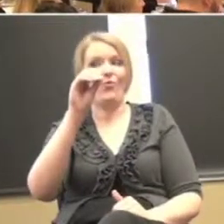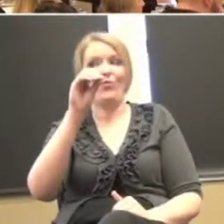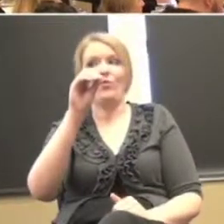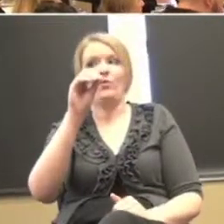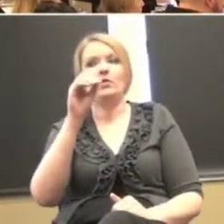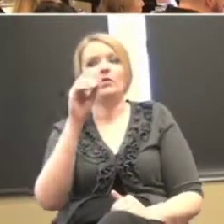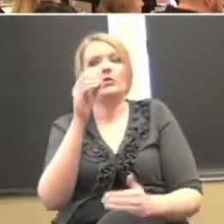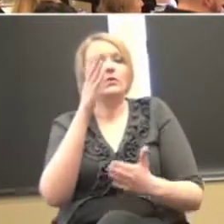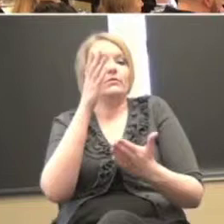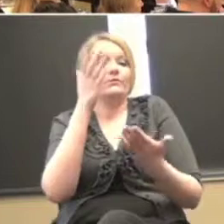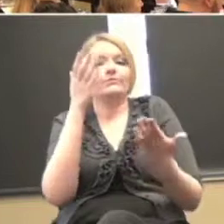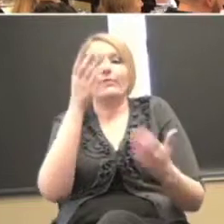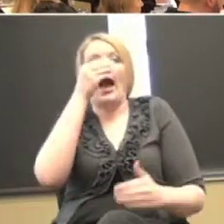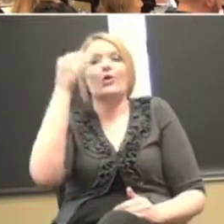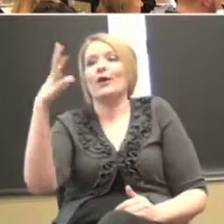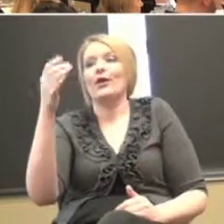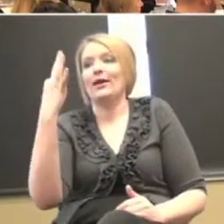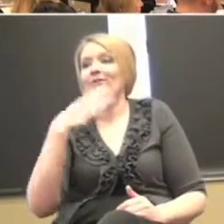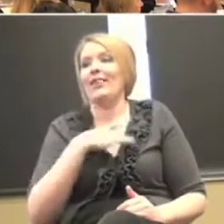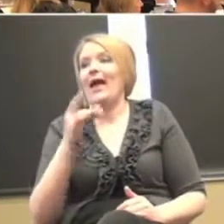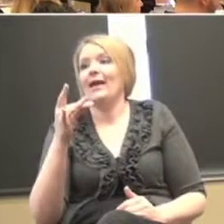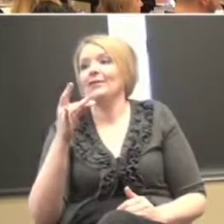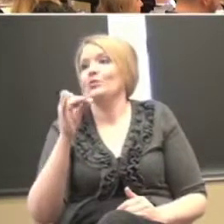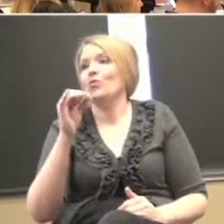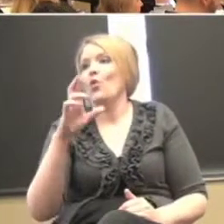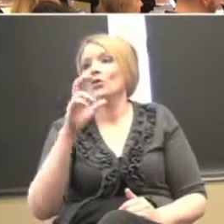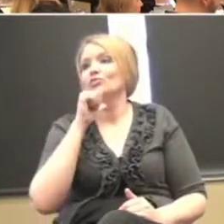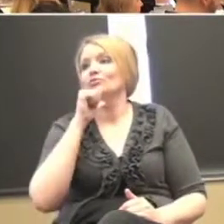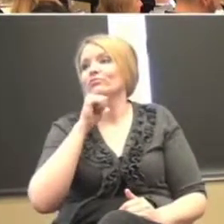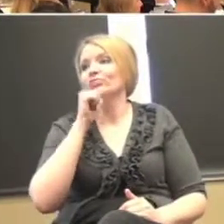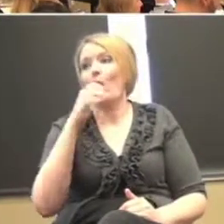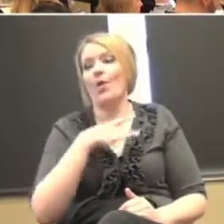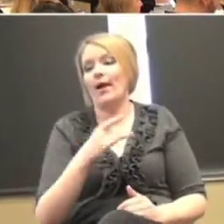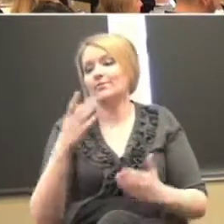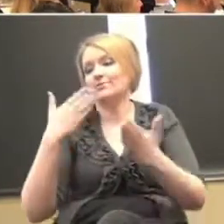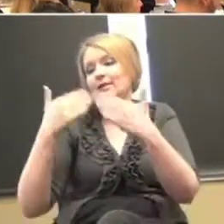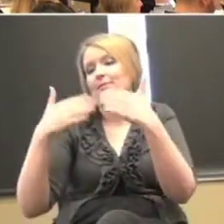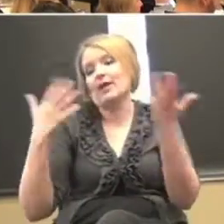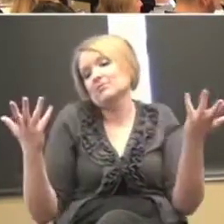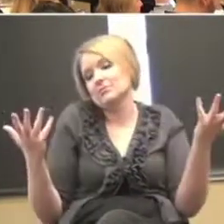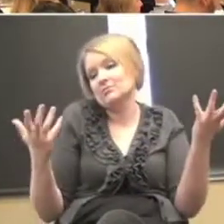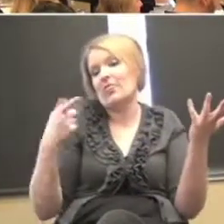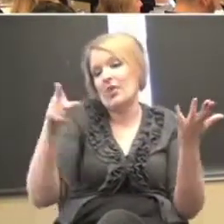I don't care that you like it or don't like it. This is the person who can do it. We're collecting data. We're collecting data.